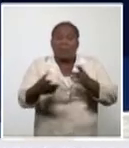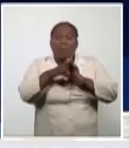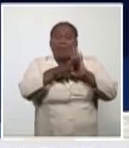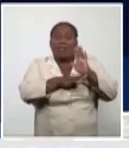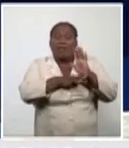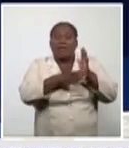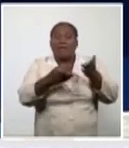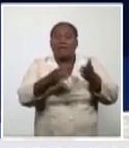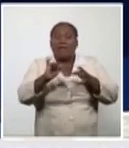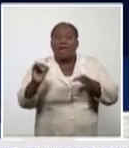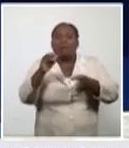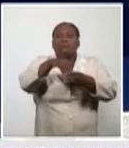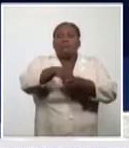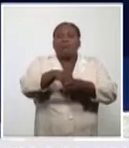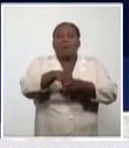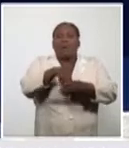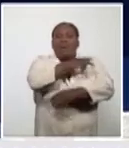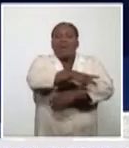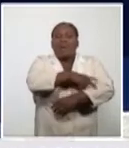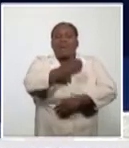cases.